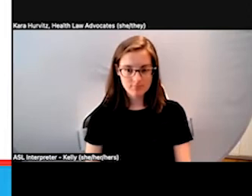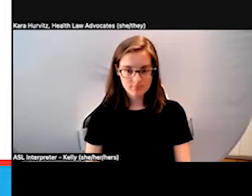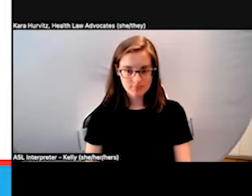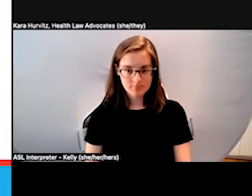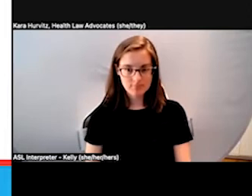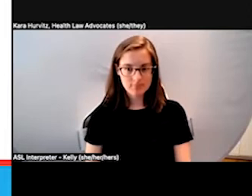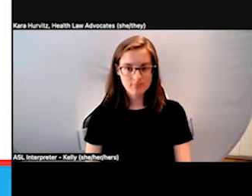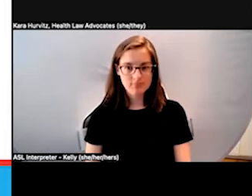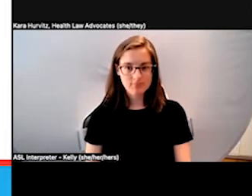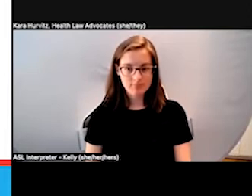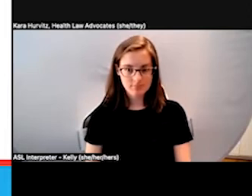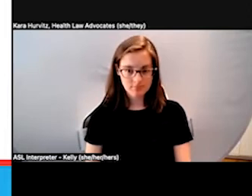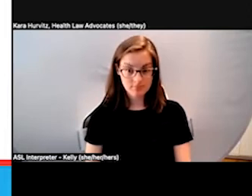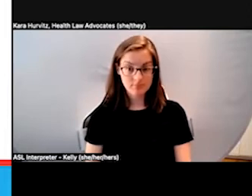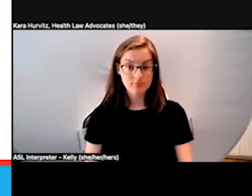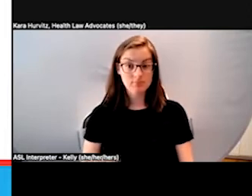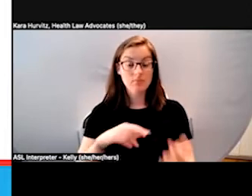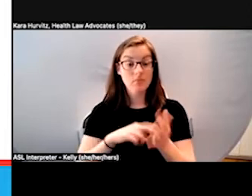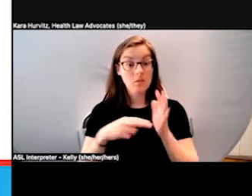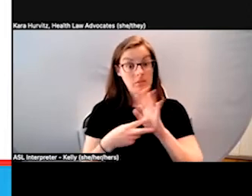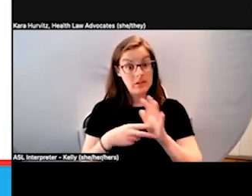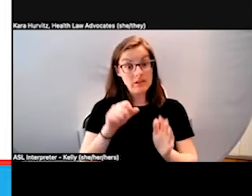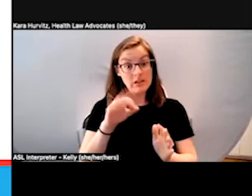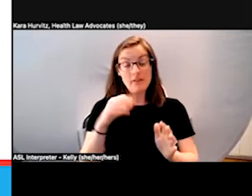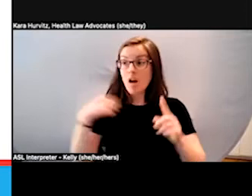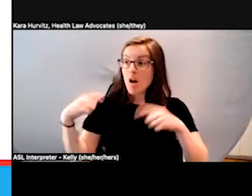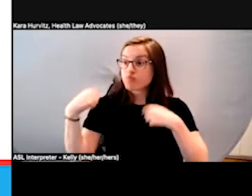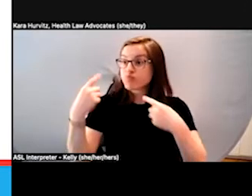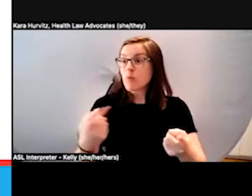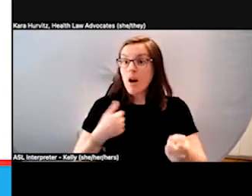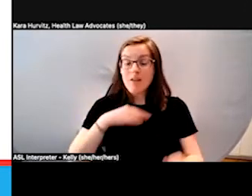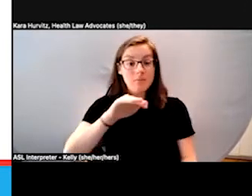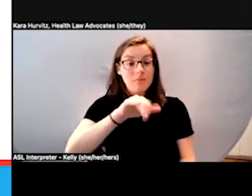can qualify people for greater benefits.